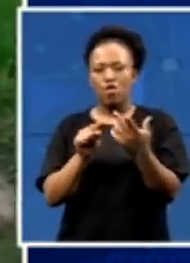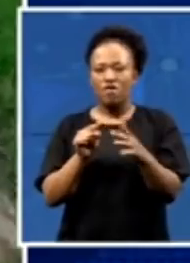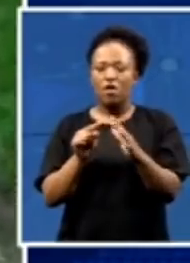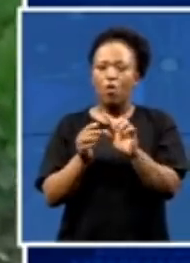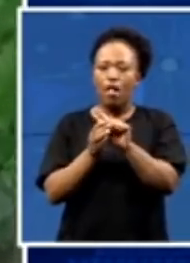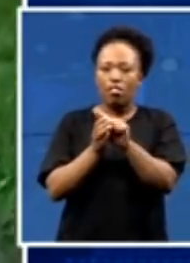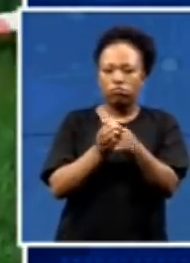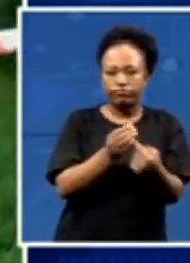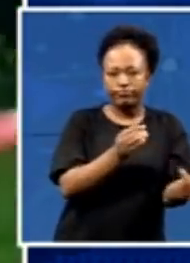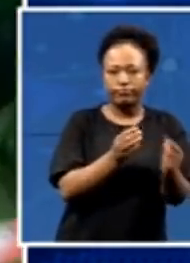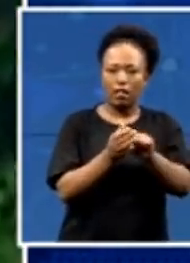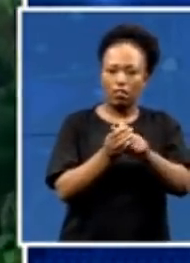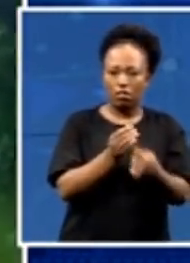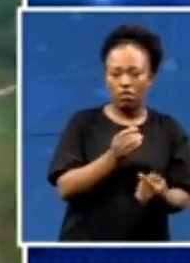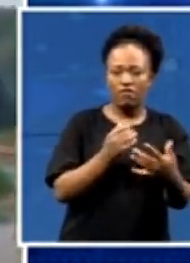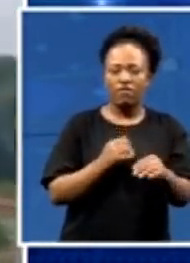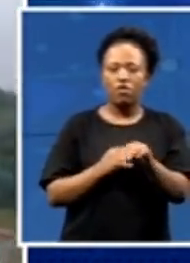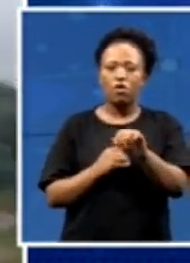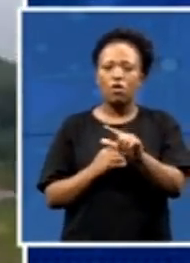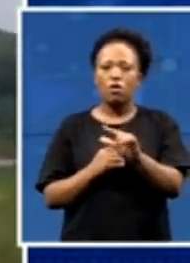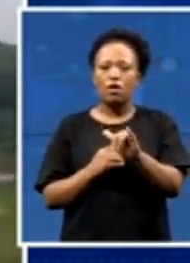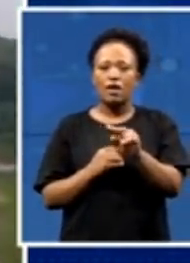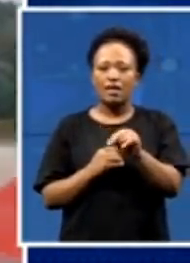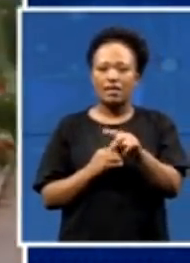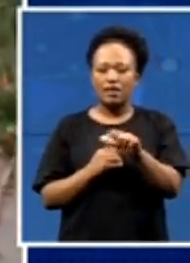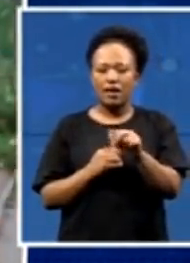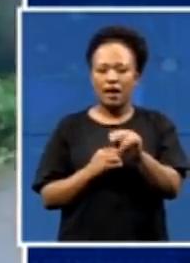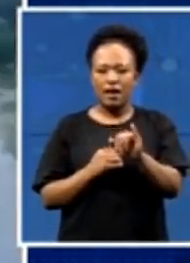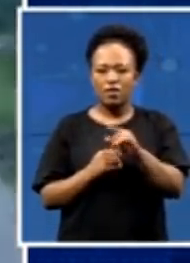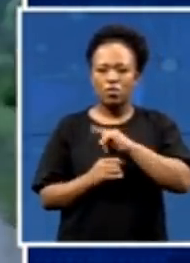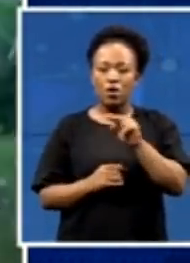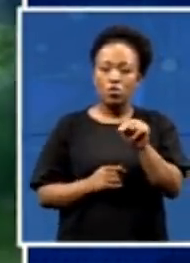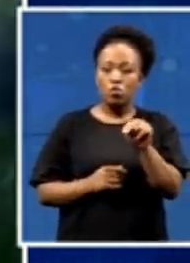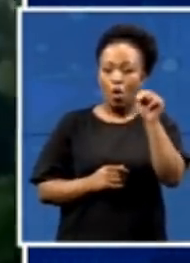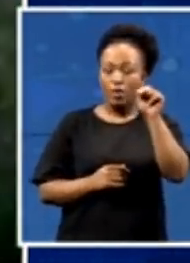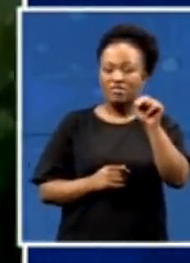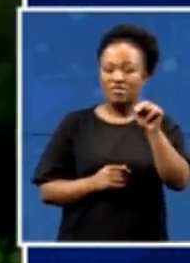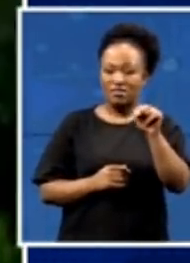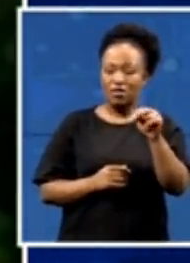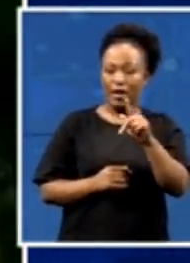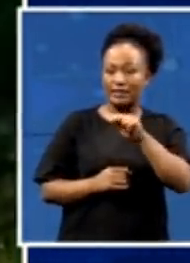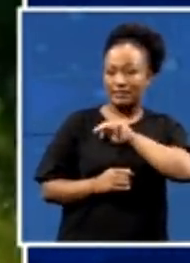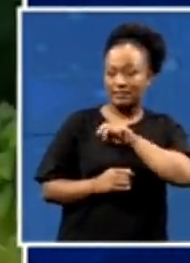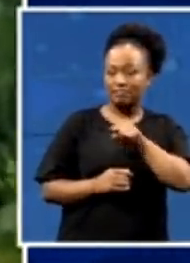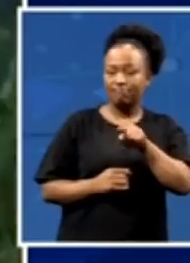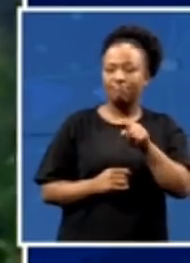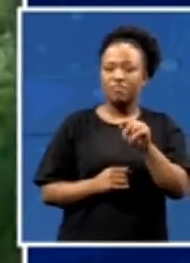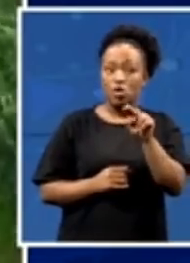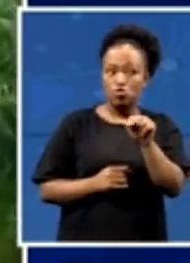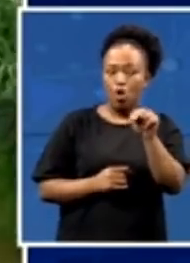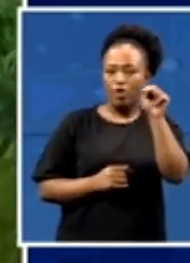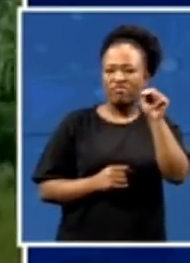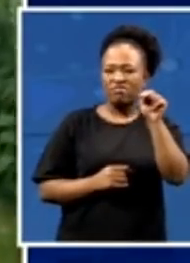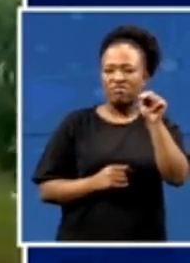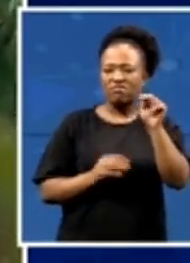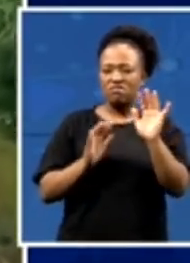area of Aduza on the northern part of KwaZulu-Natal, or on the north coast of KwaZulu-Natal, as well as 2